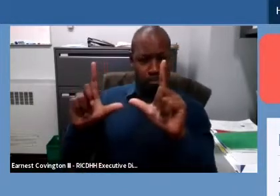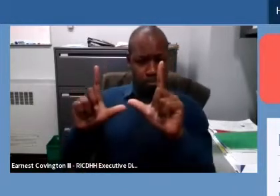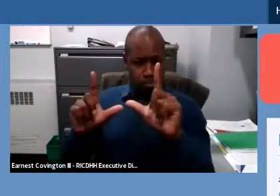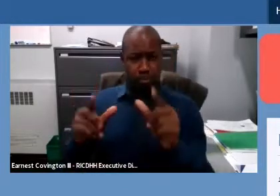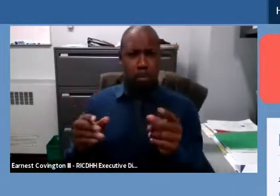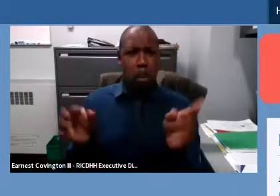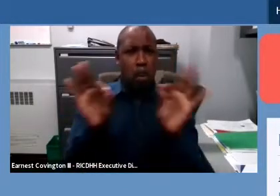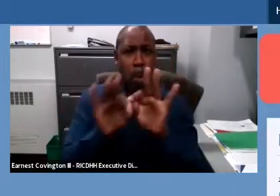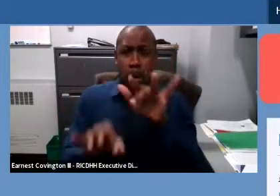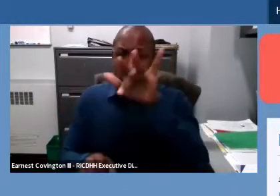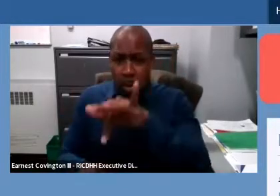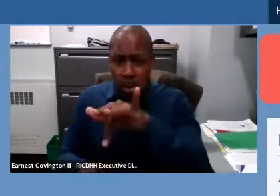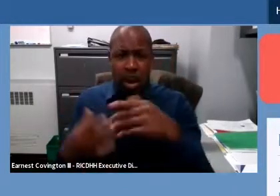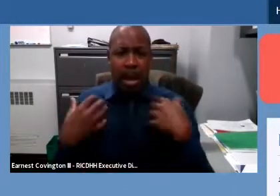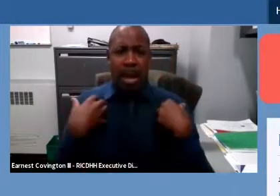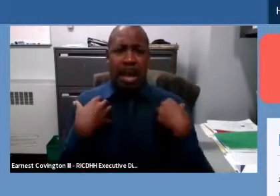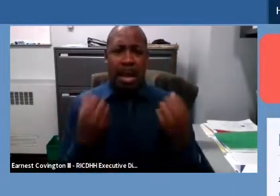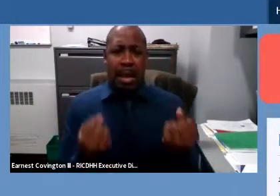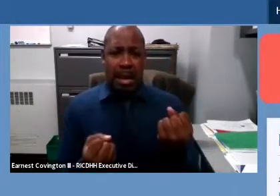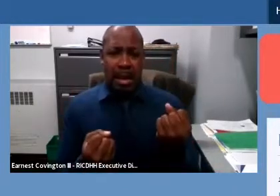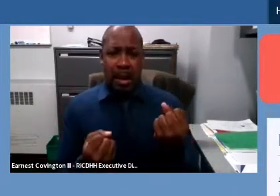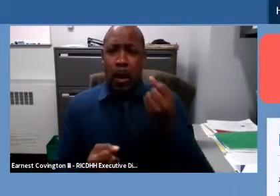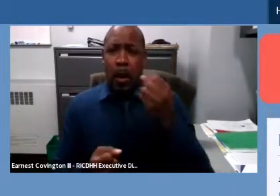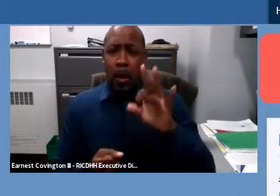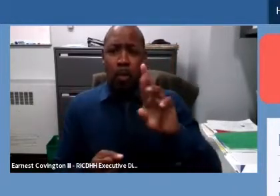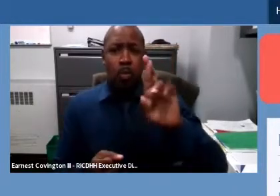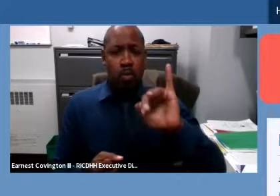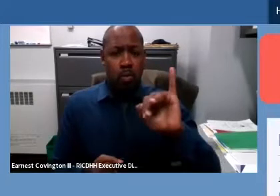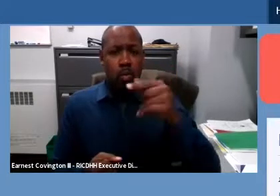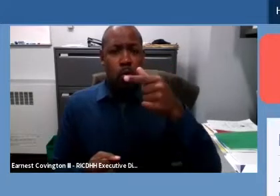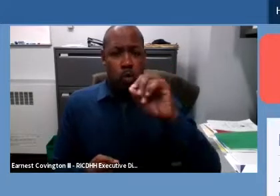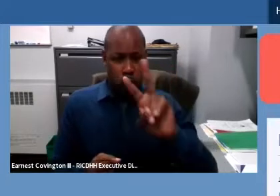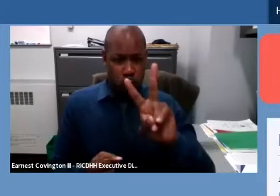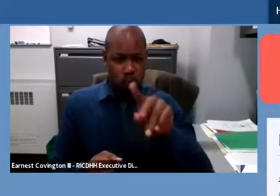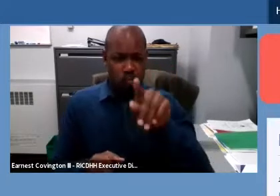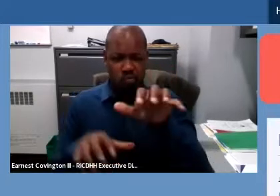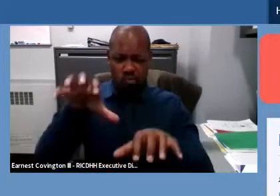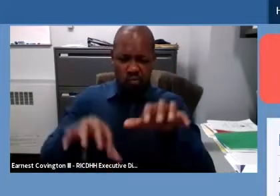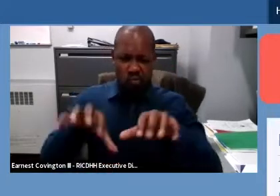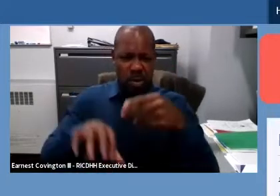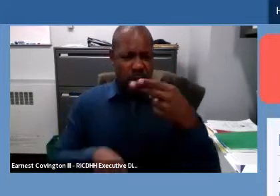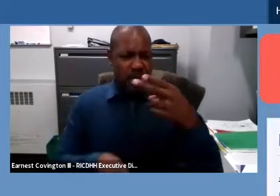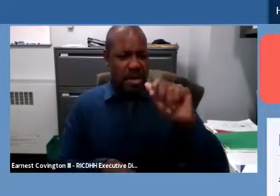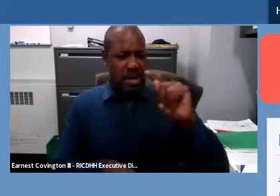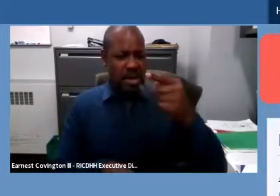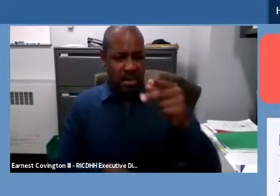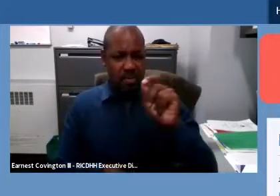First of all, you see the website next to me. You would want to type in